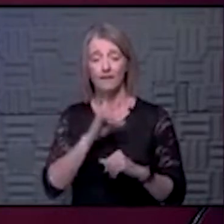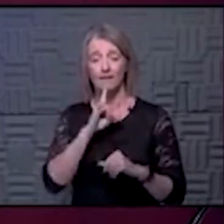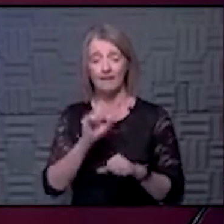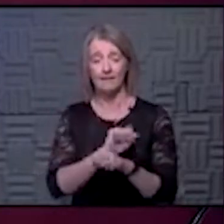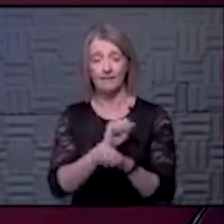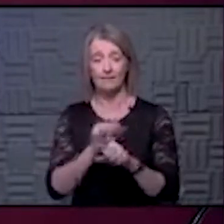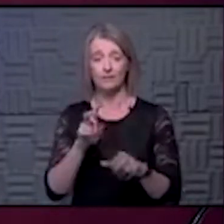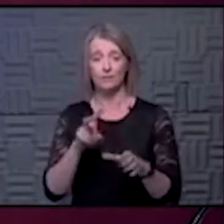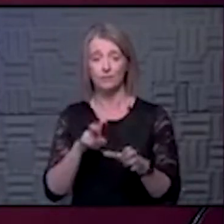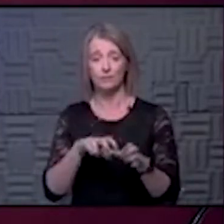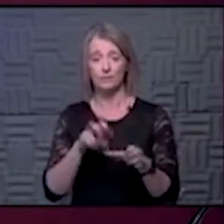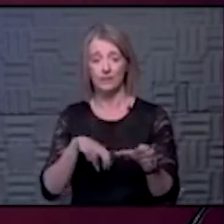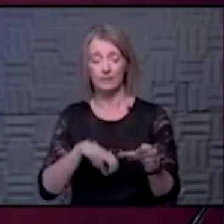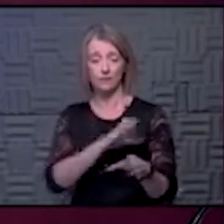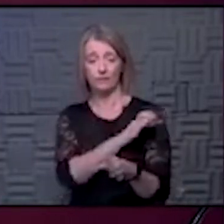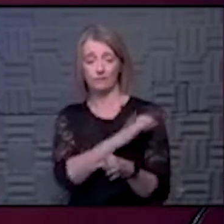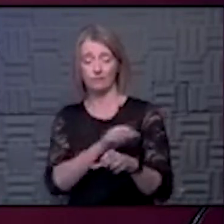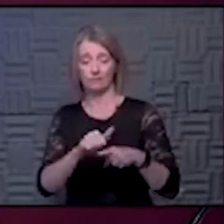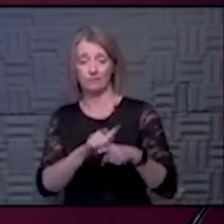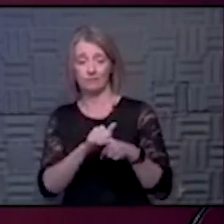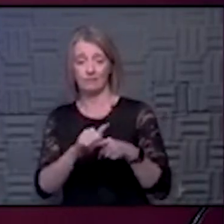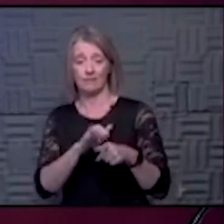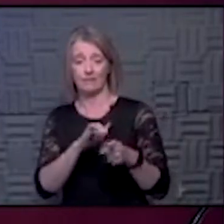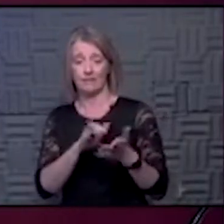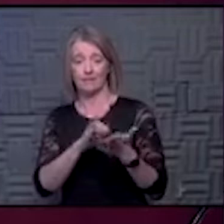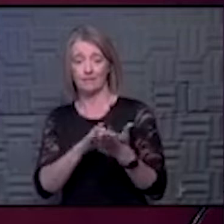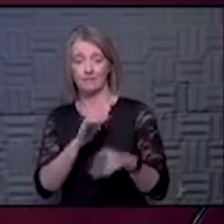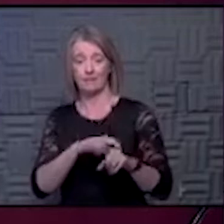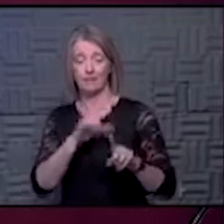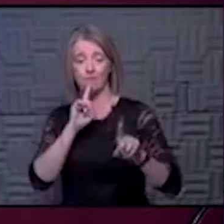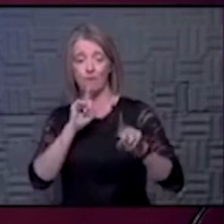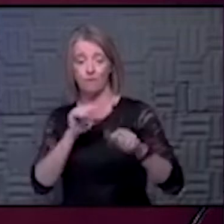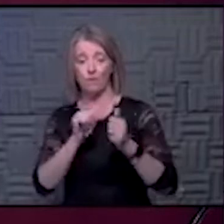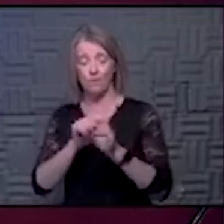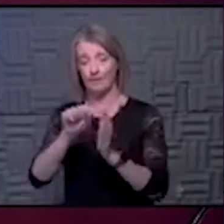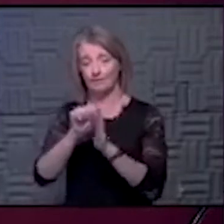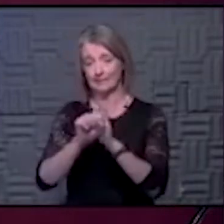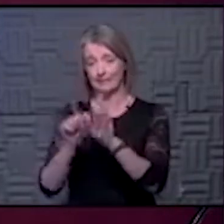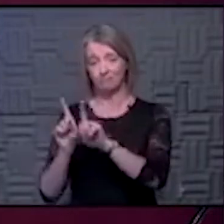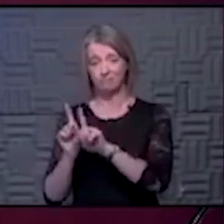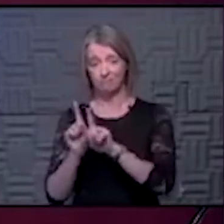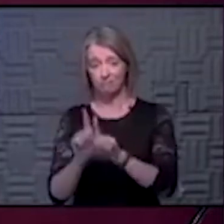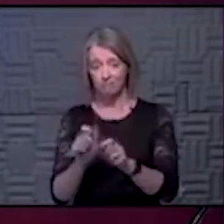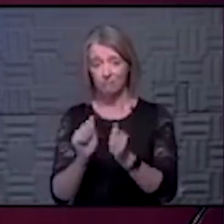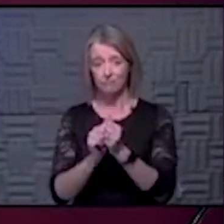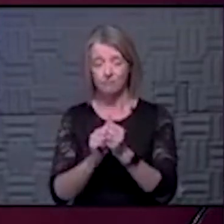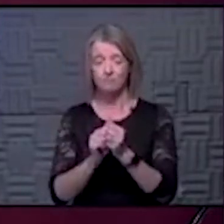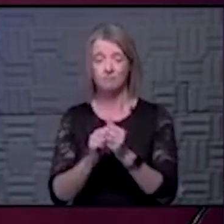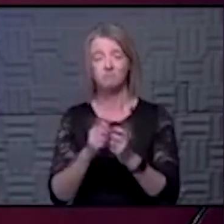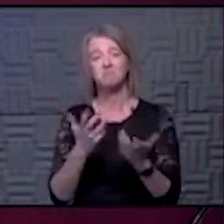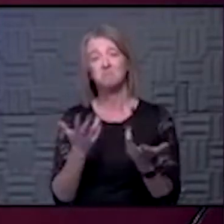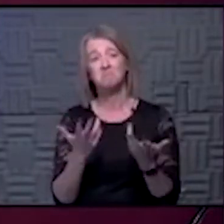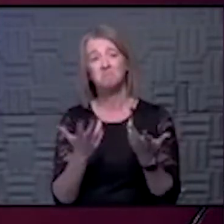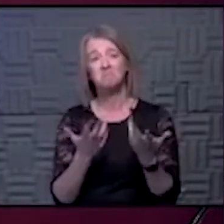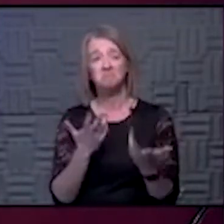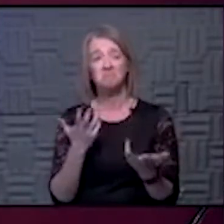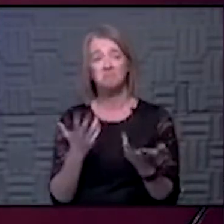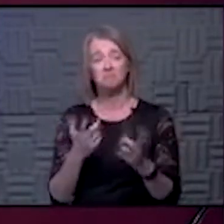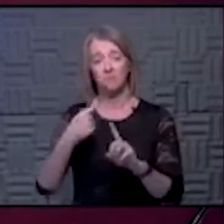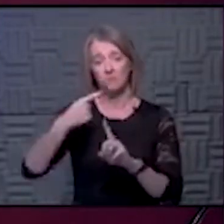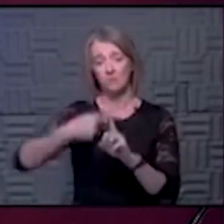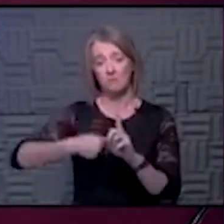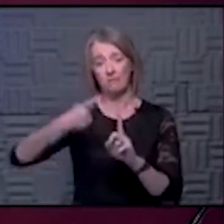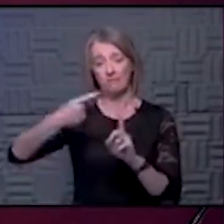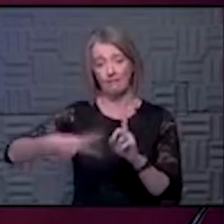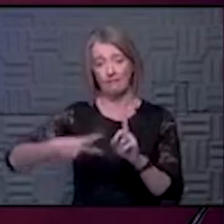able to step away from clinical practice and went on orders with the state and spent a little over a